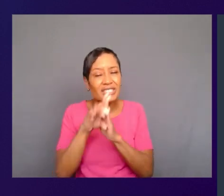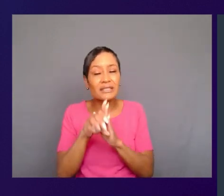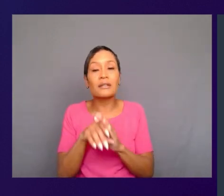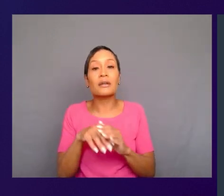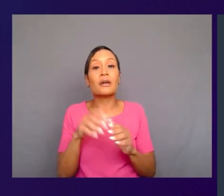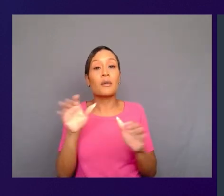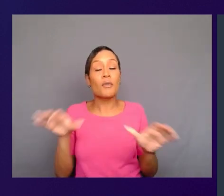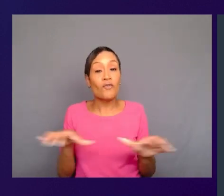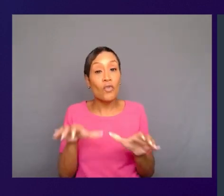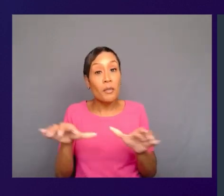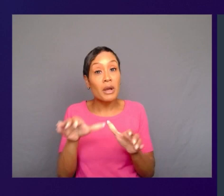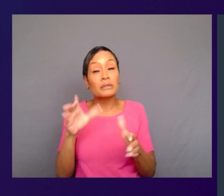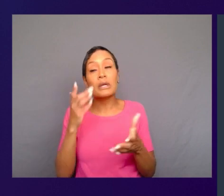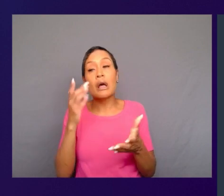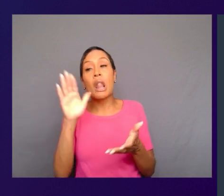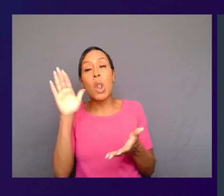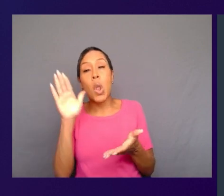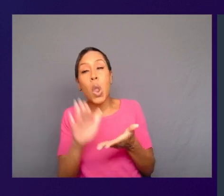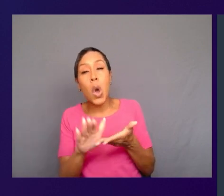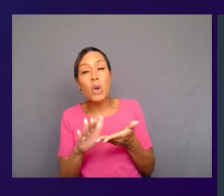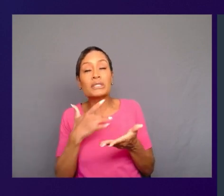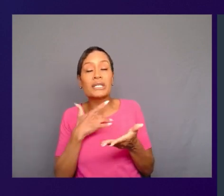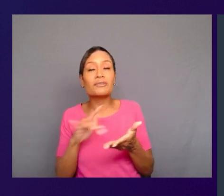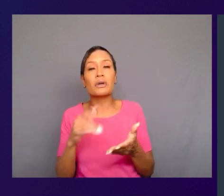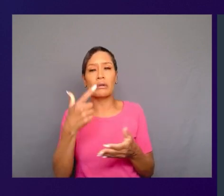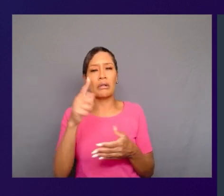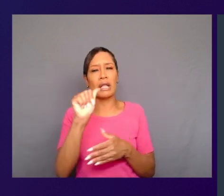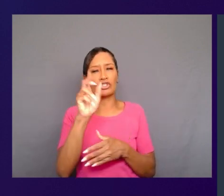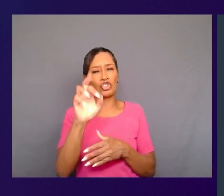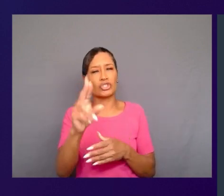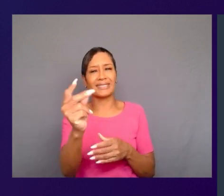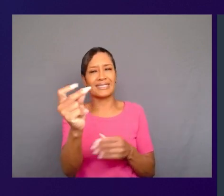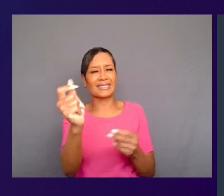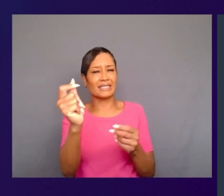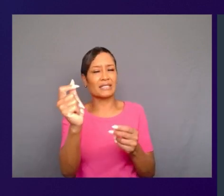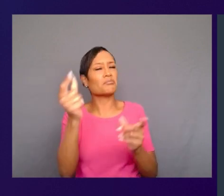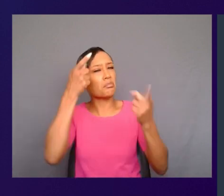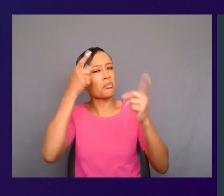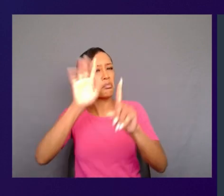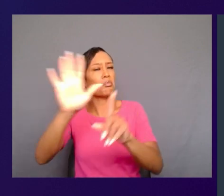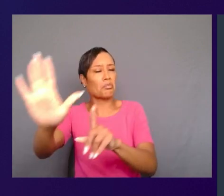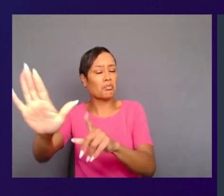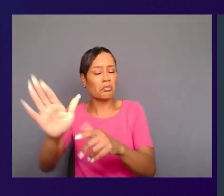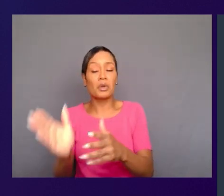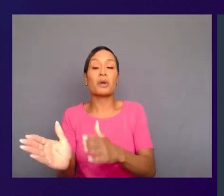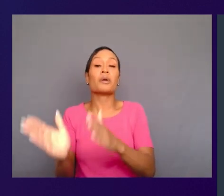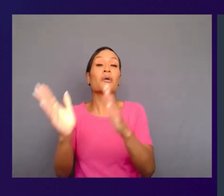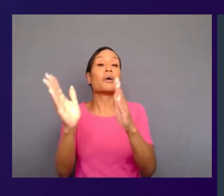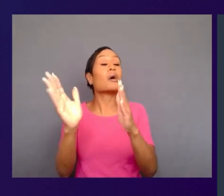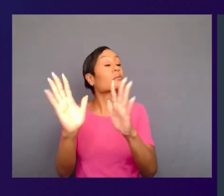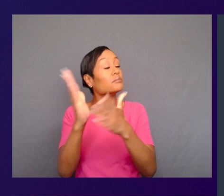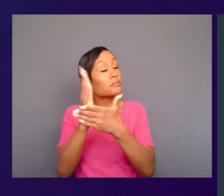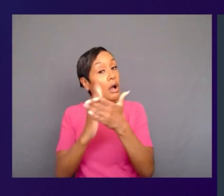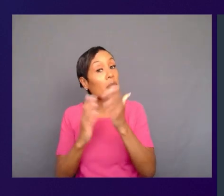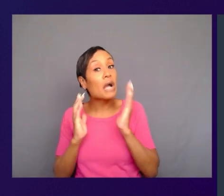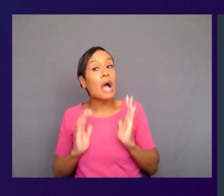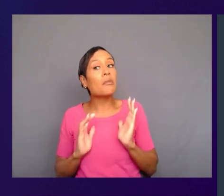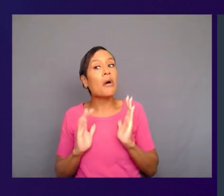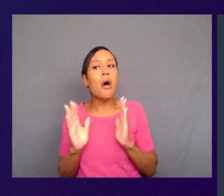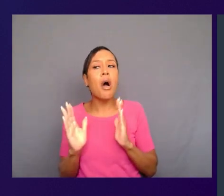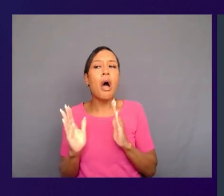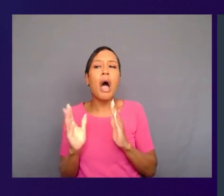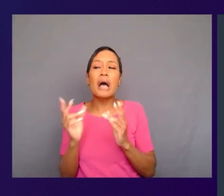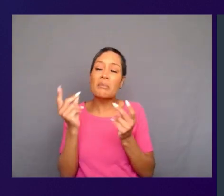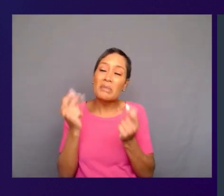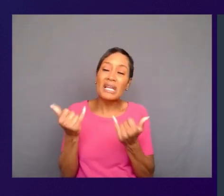low latency retrievals are required, Glacier Instant Retrieval is an excellent choice. Now, in some cases, customer may not want immediate